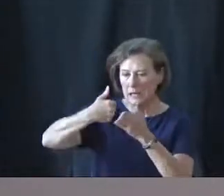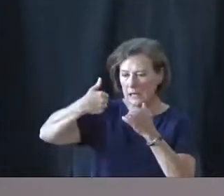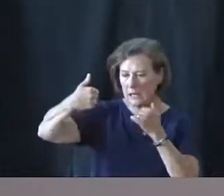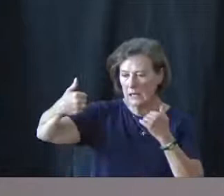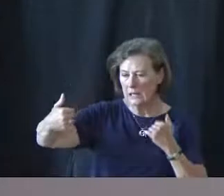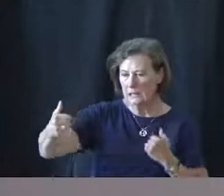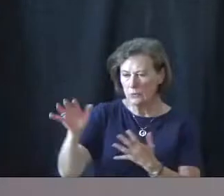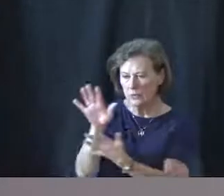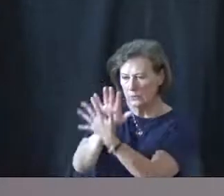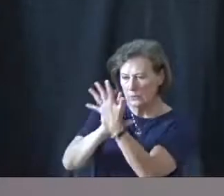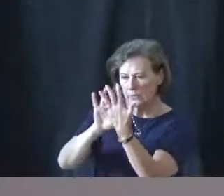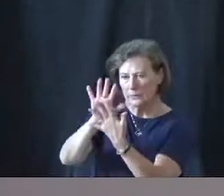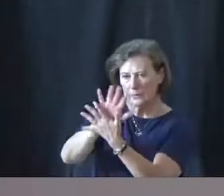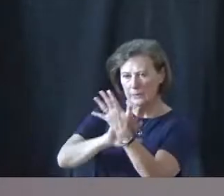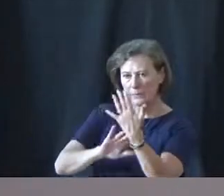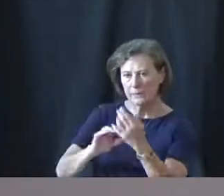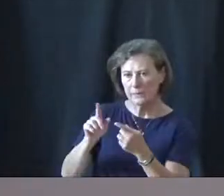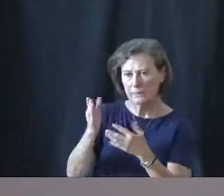true reality.